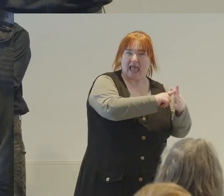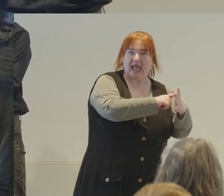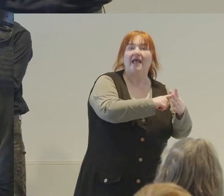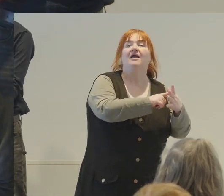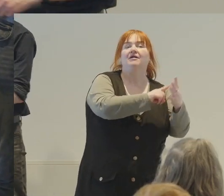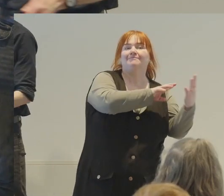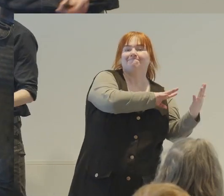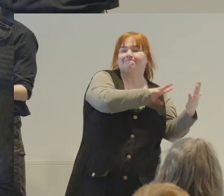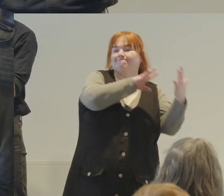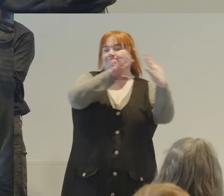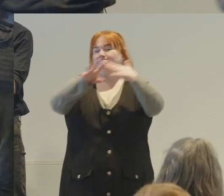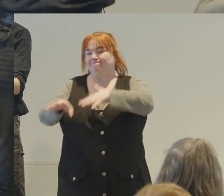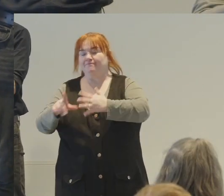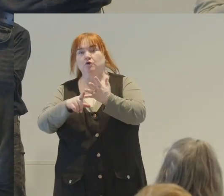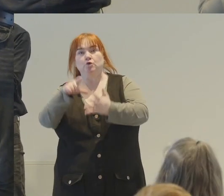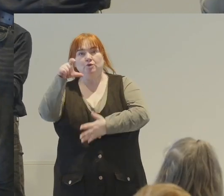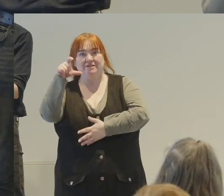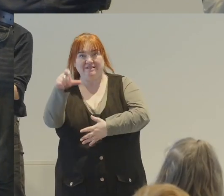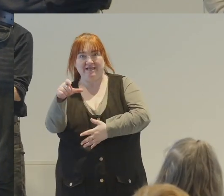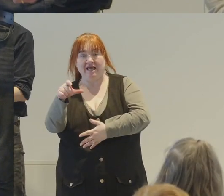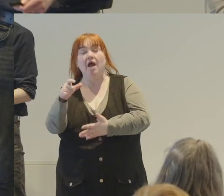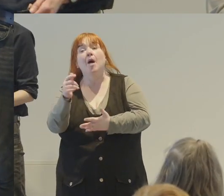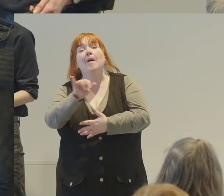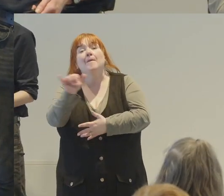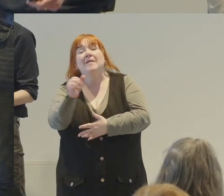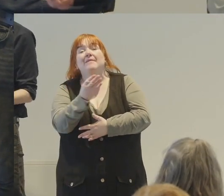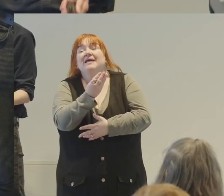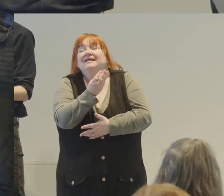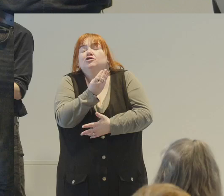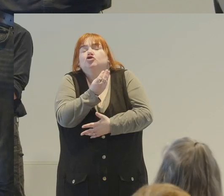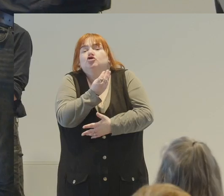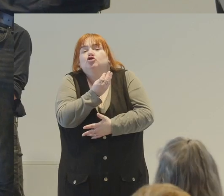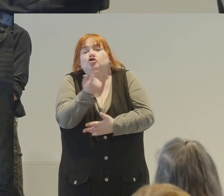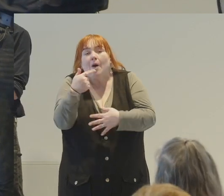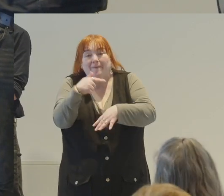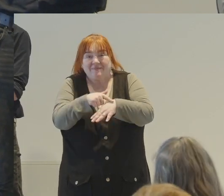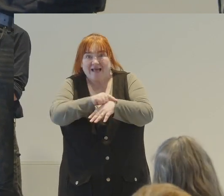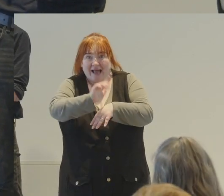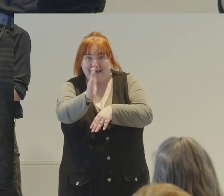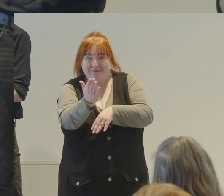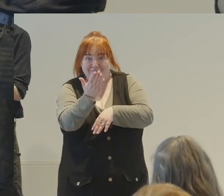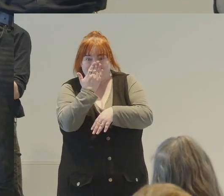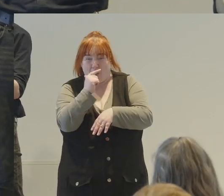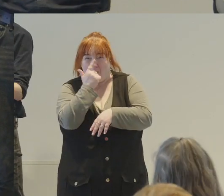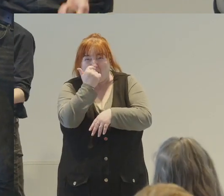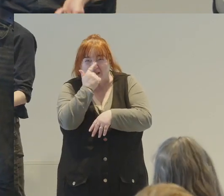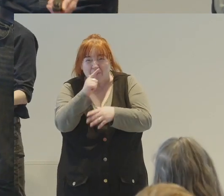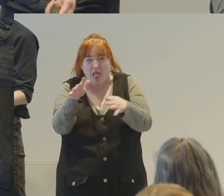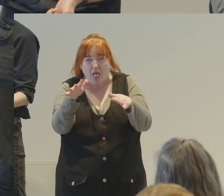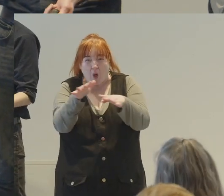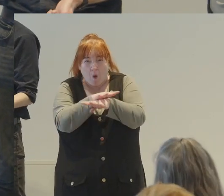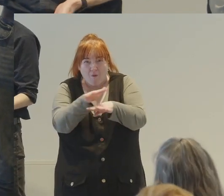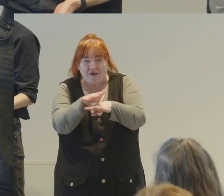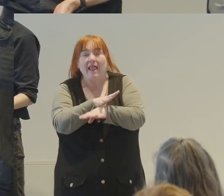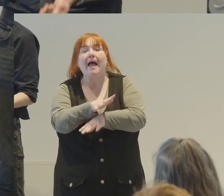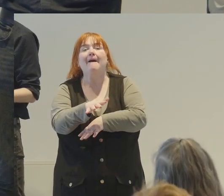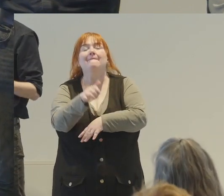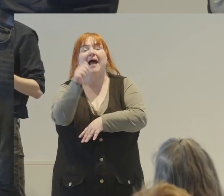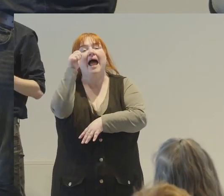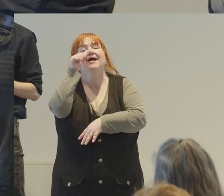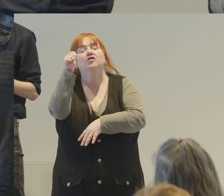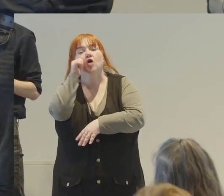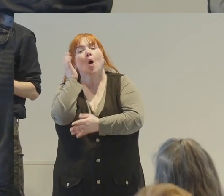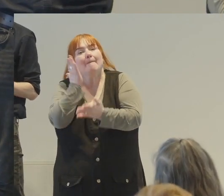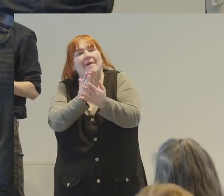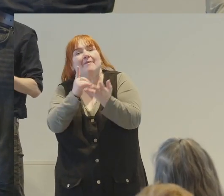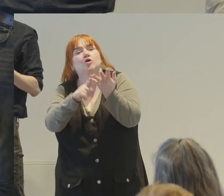there'd be ever a situation where there might be some overlap. But no, universal credit is a new system that is replacing employment support allowance, is